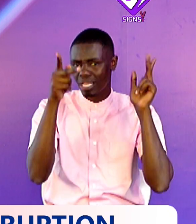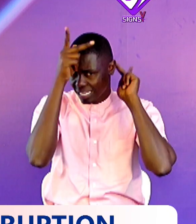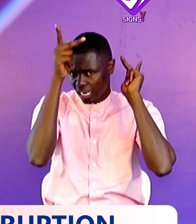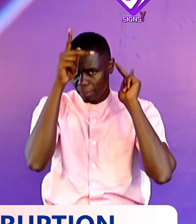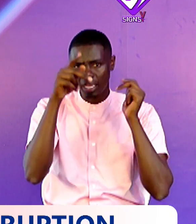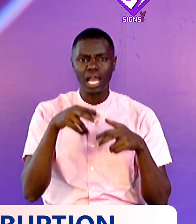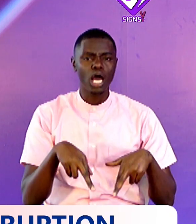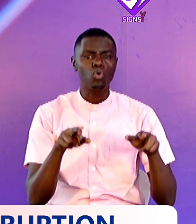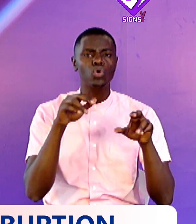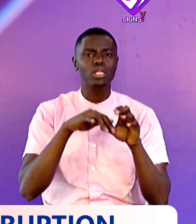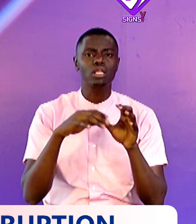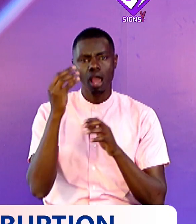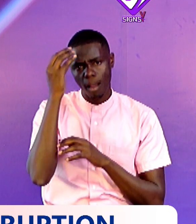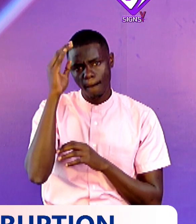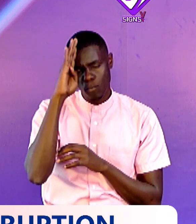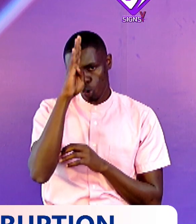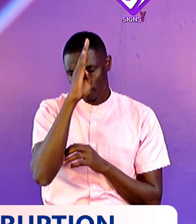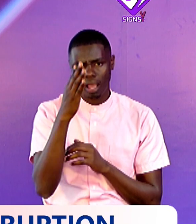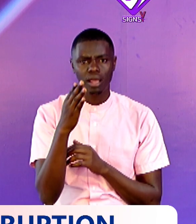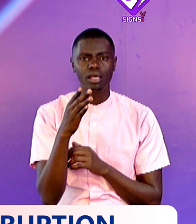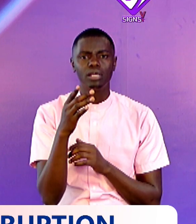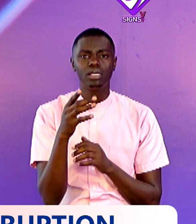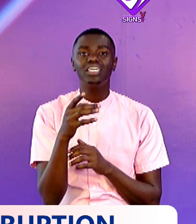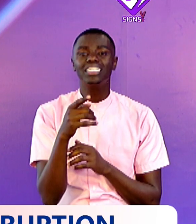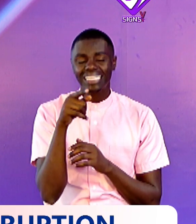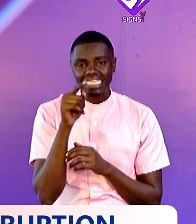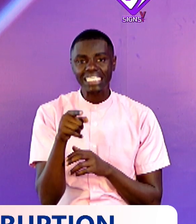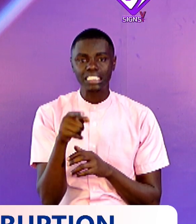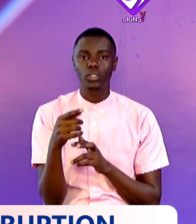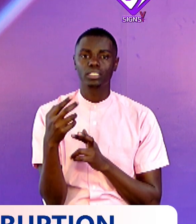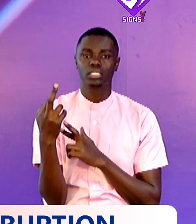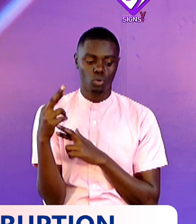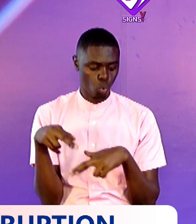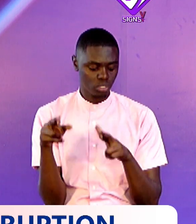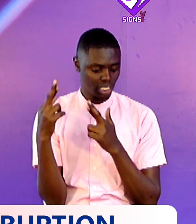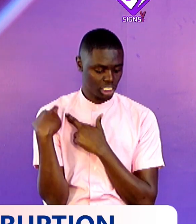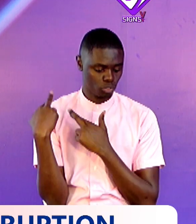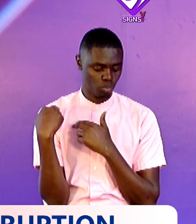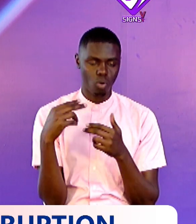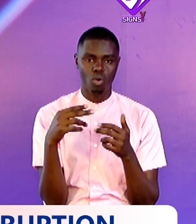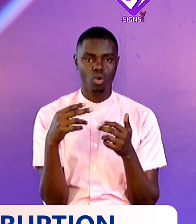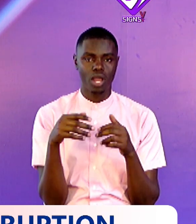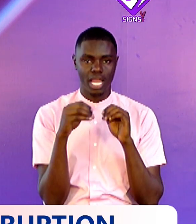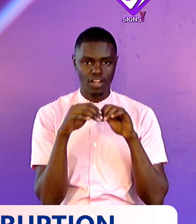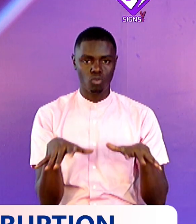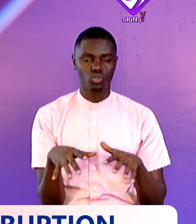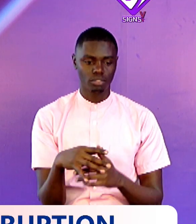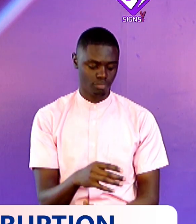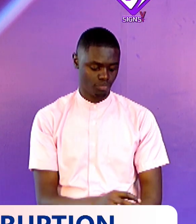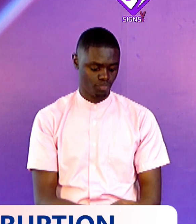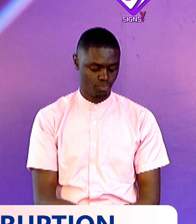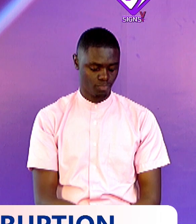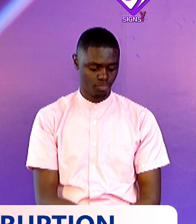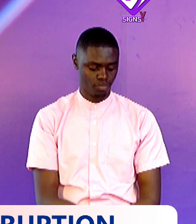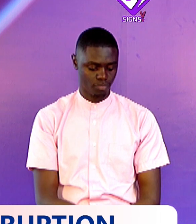the road in Bungoma, you know, these are courtesy of devolution. Yes, so that's why I was telling you that devolution we've gained so